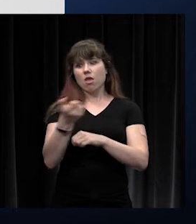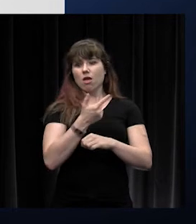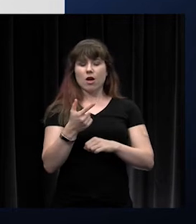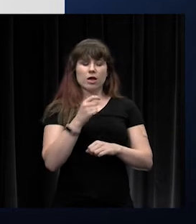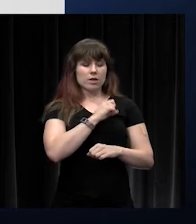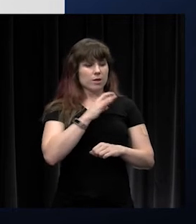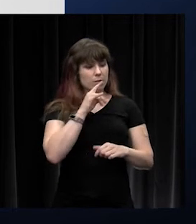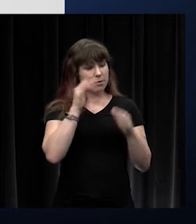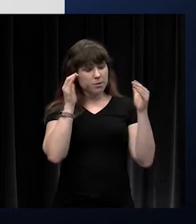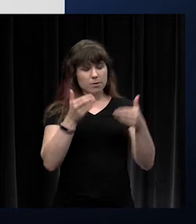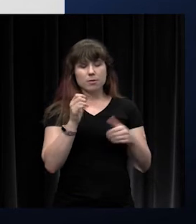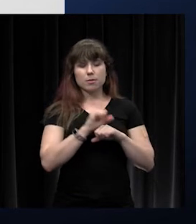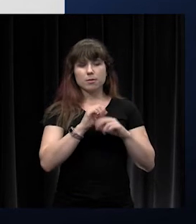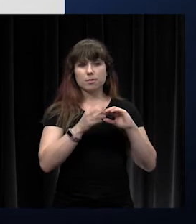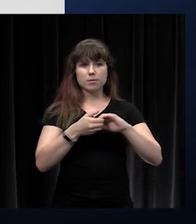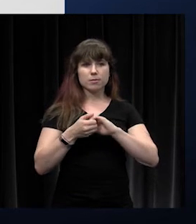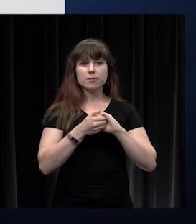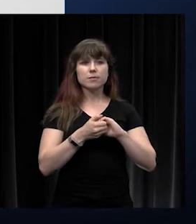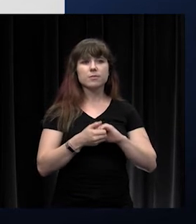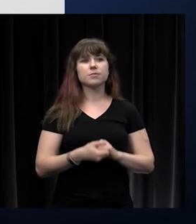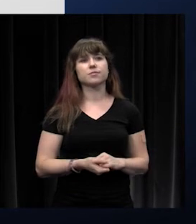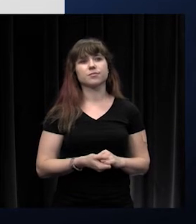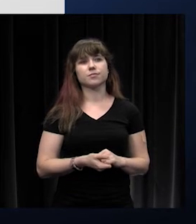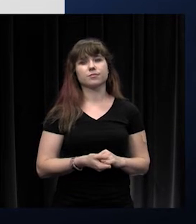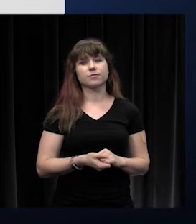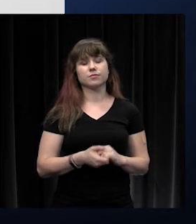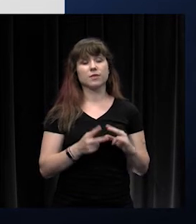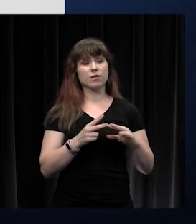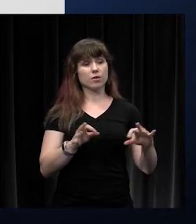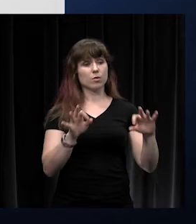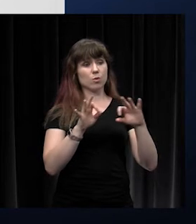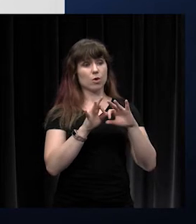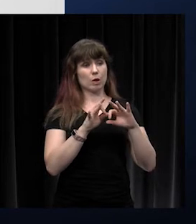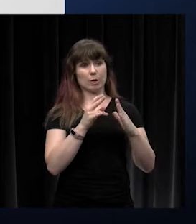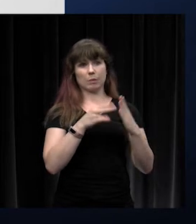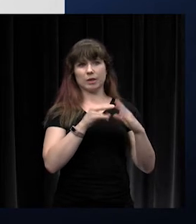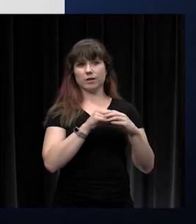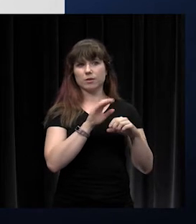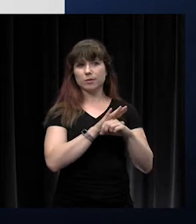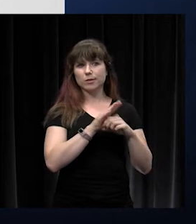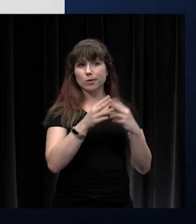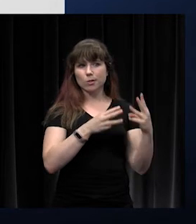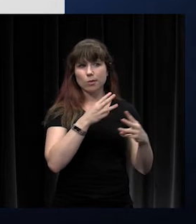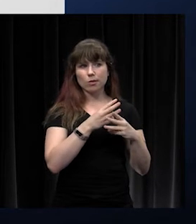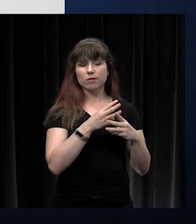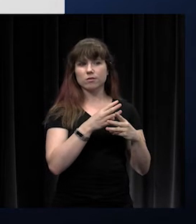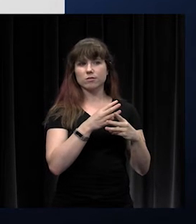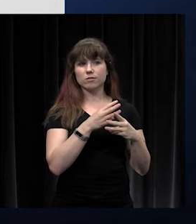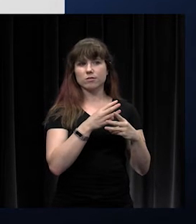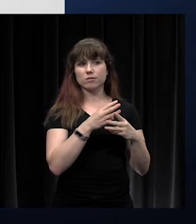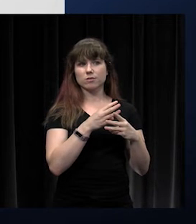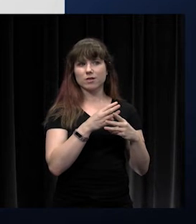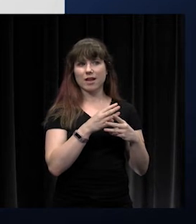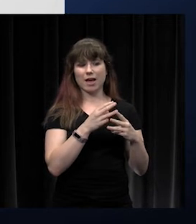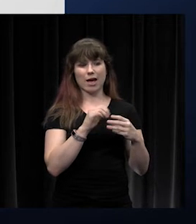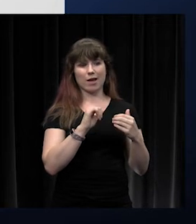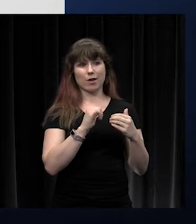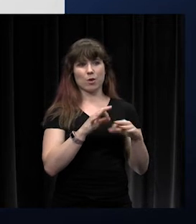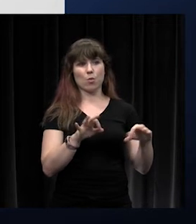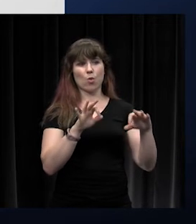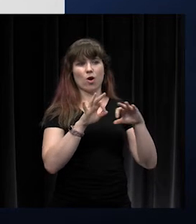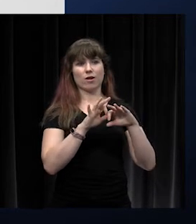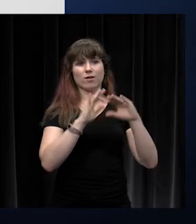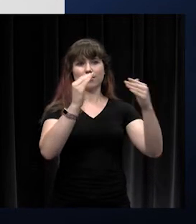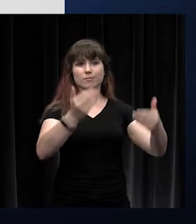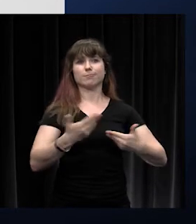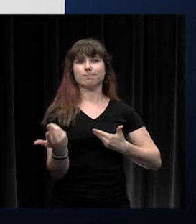working together. And you know, it's very important, and you read about this in the business world all the time, how important onboarding is. We want to make